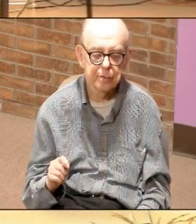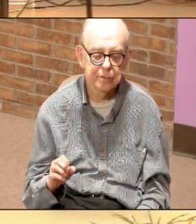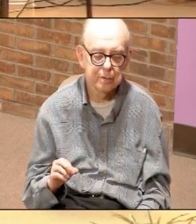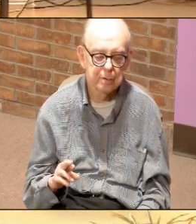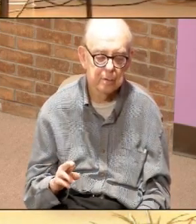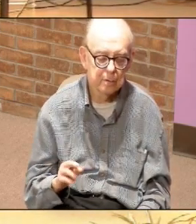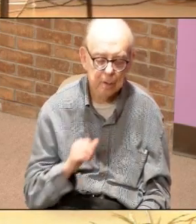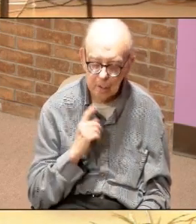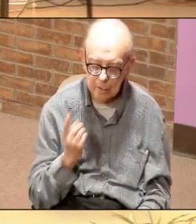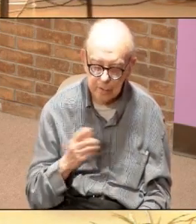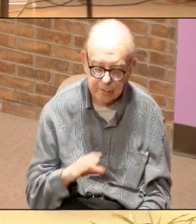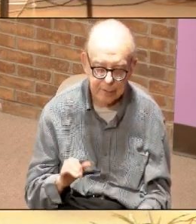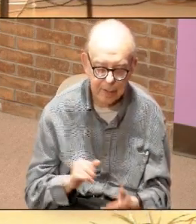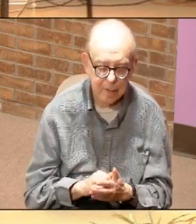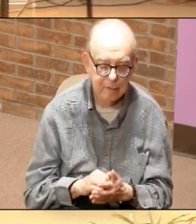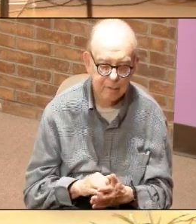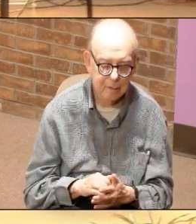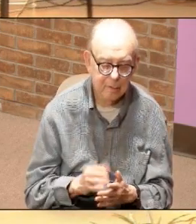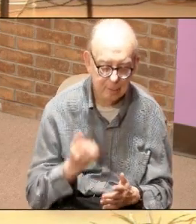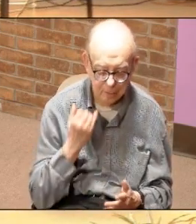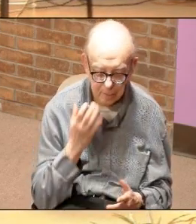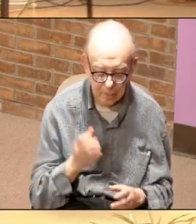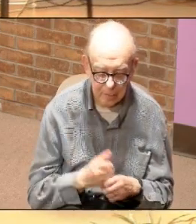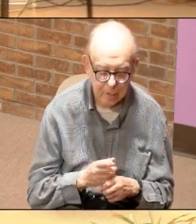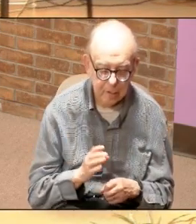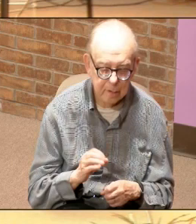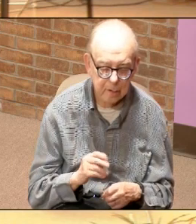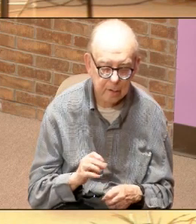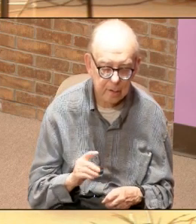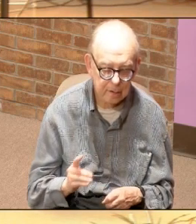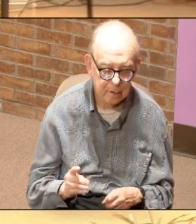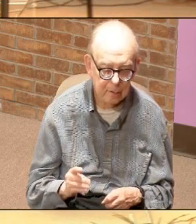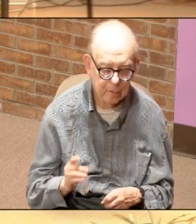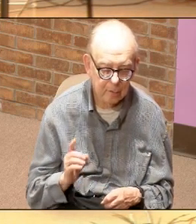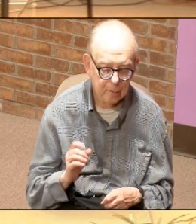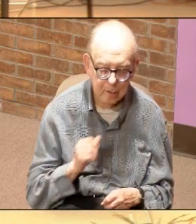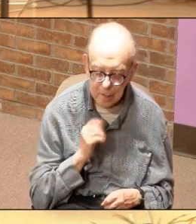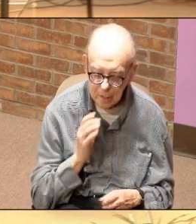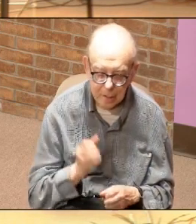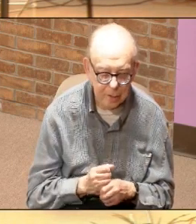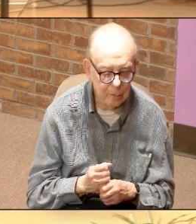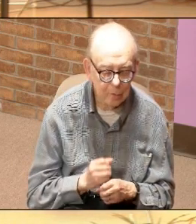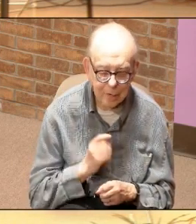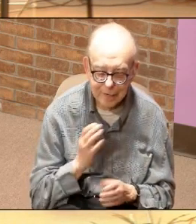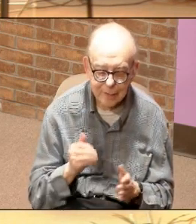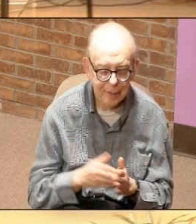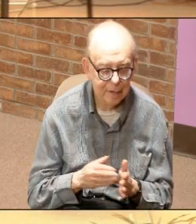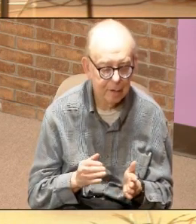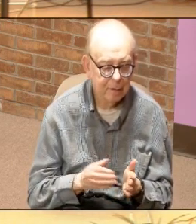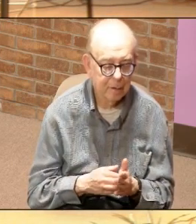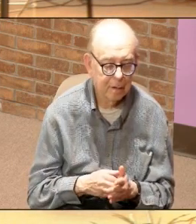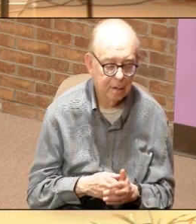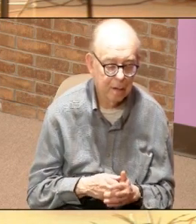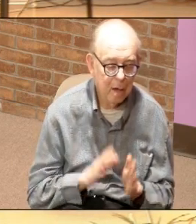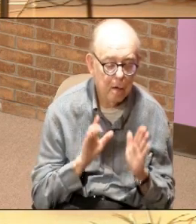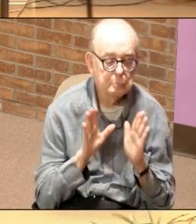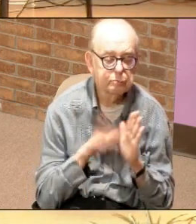And not only do you need a booster, if you got COVID, you won't get it again.